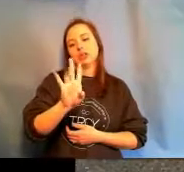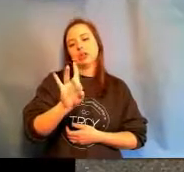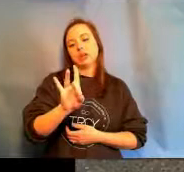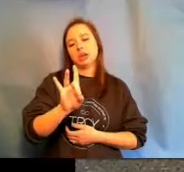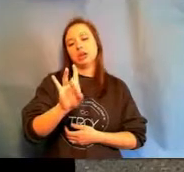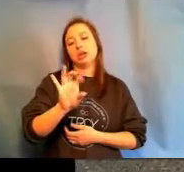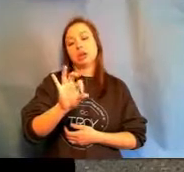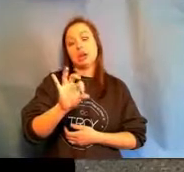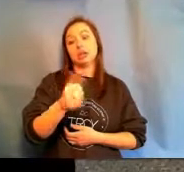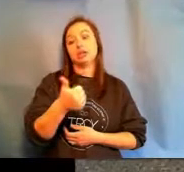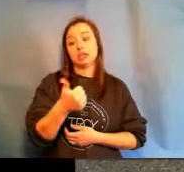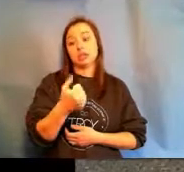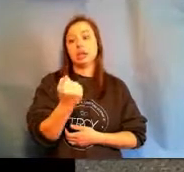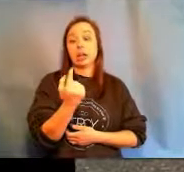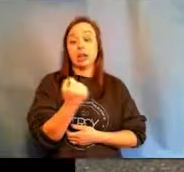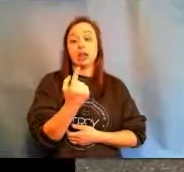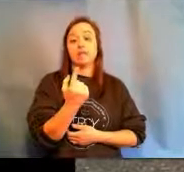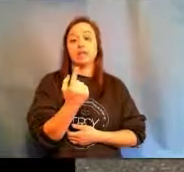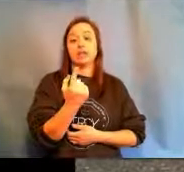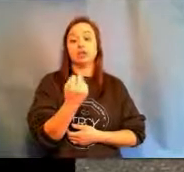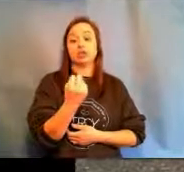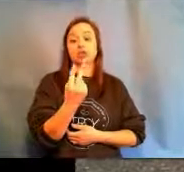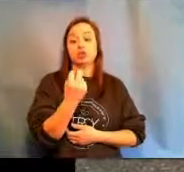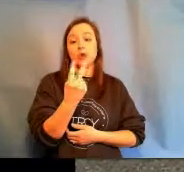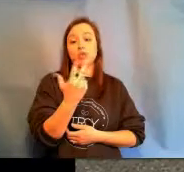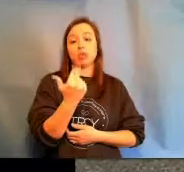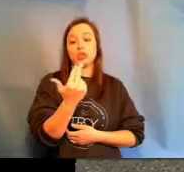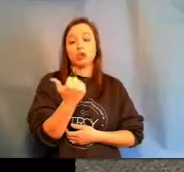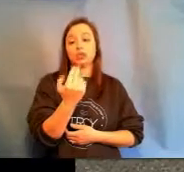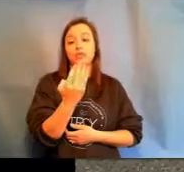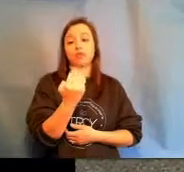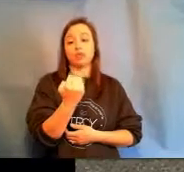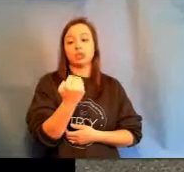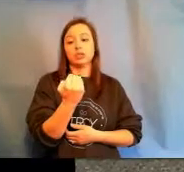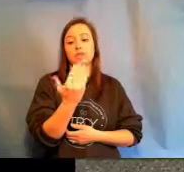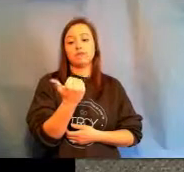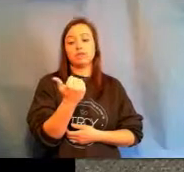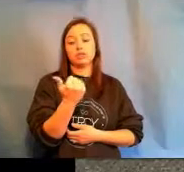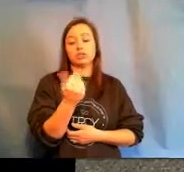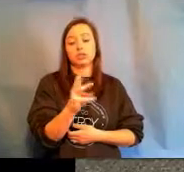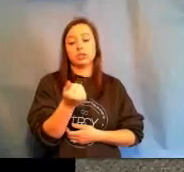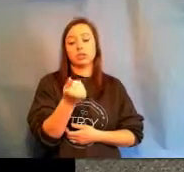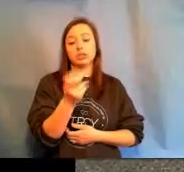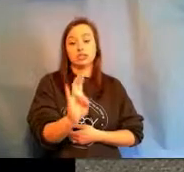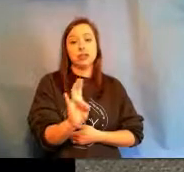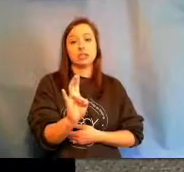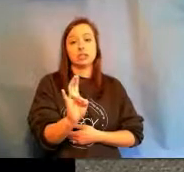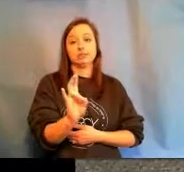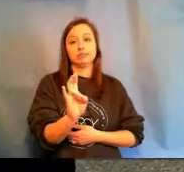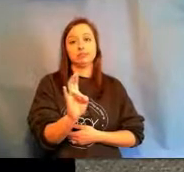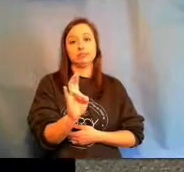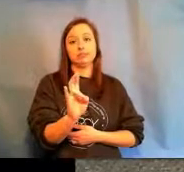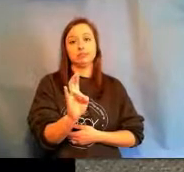7, 8, 9, 10, 11, 12, 13, 14, 15, 16,